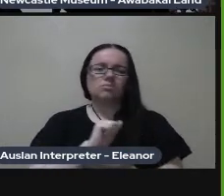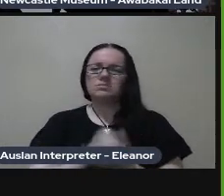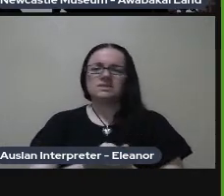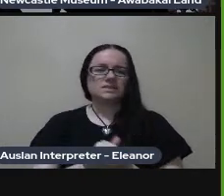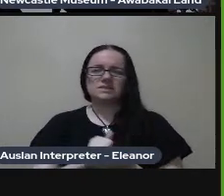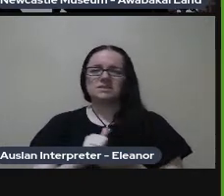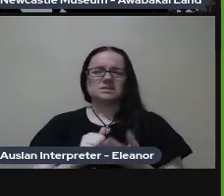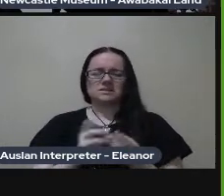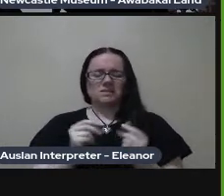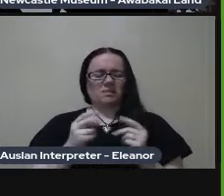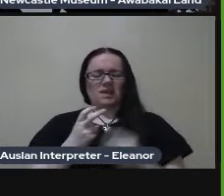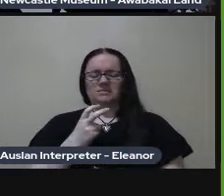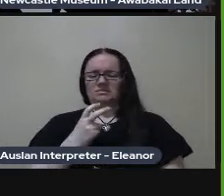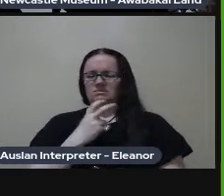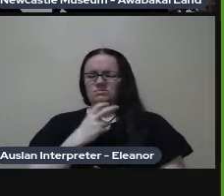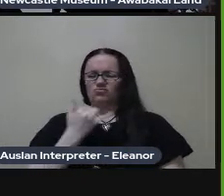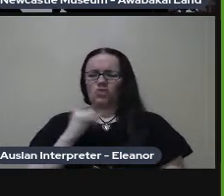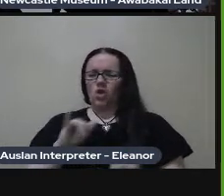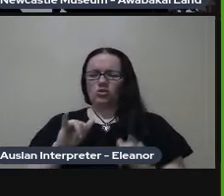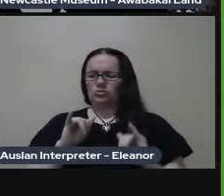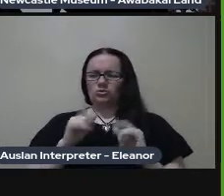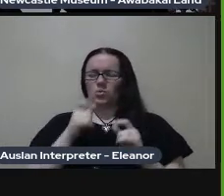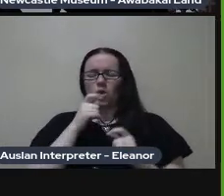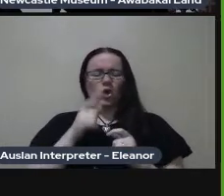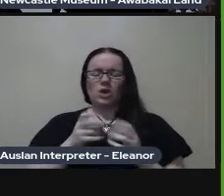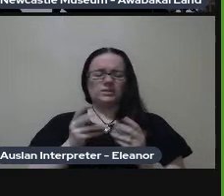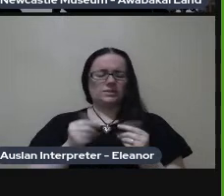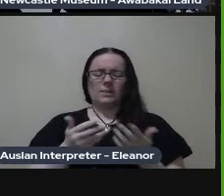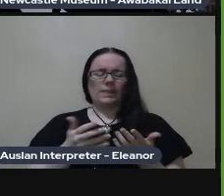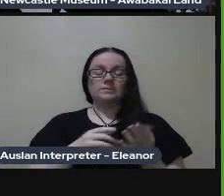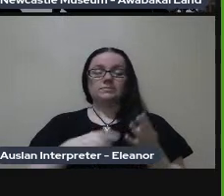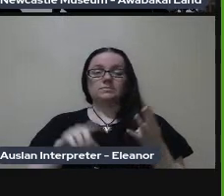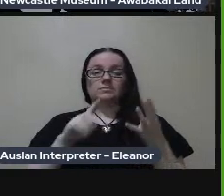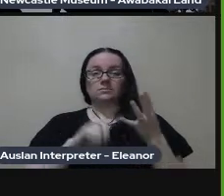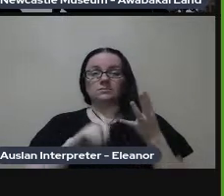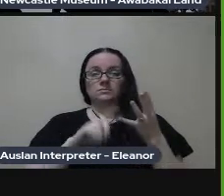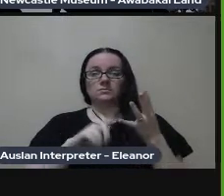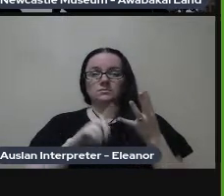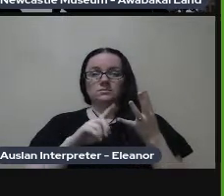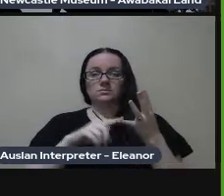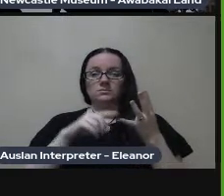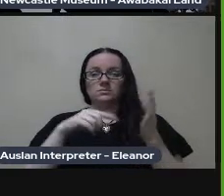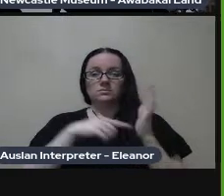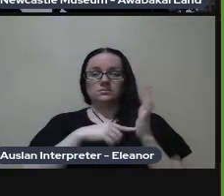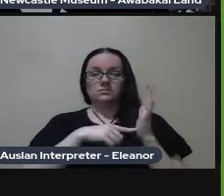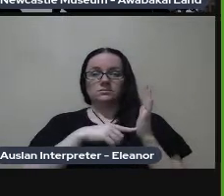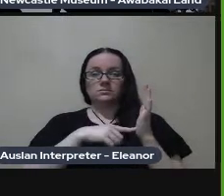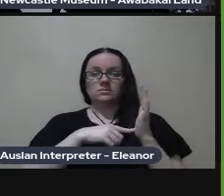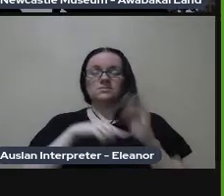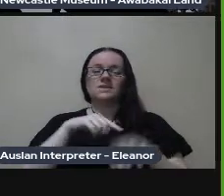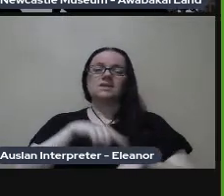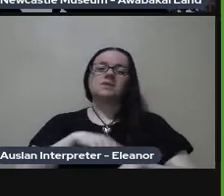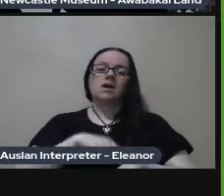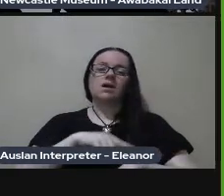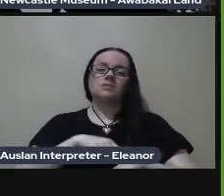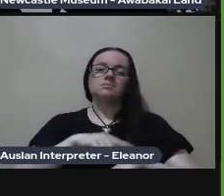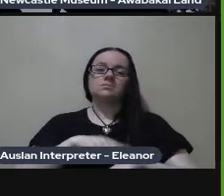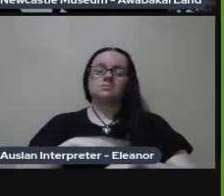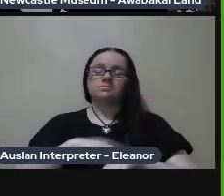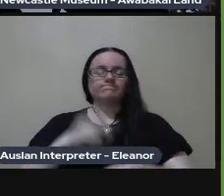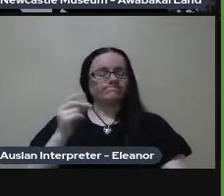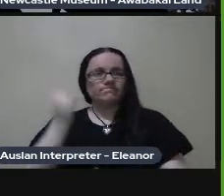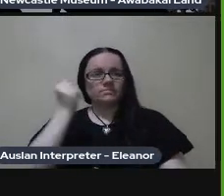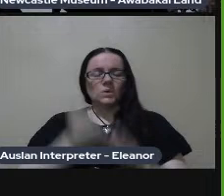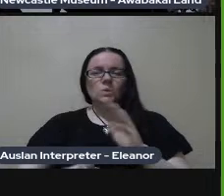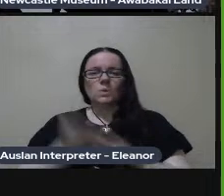something weird's going on, could be a sign of a stroke. And the fourth one stands for time, because the quicker you can get